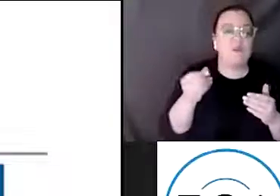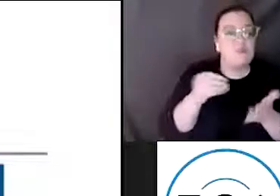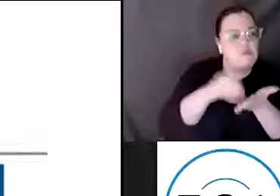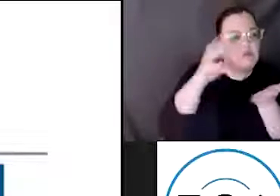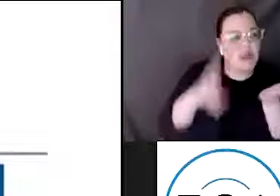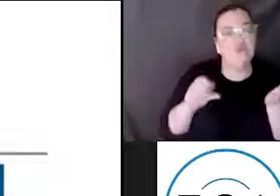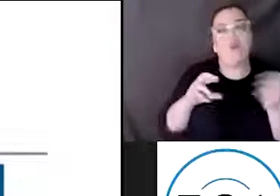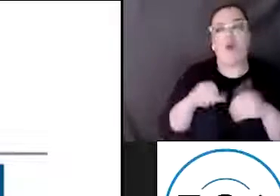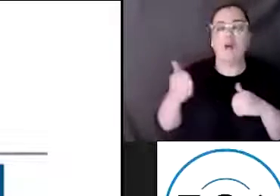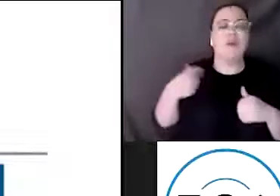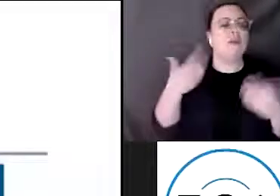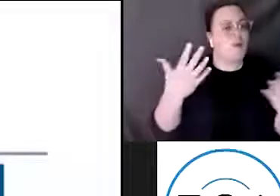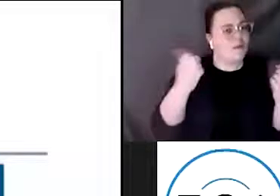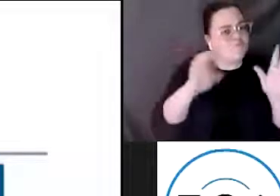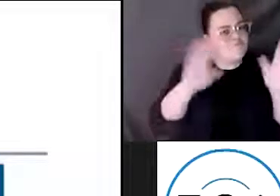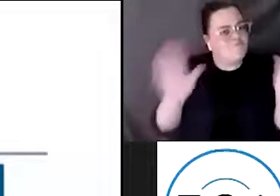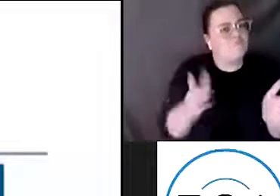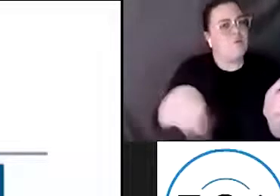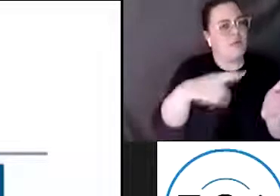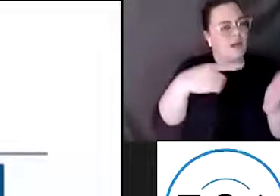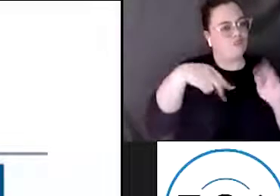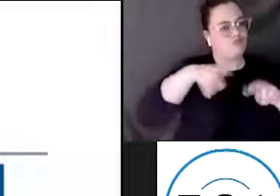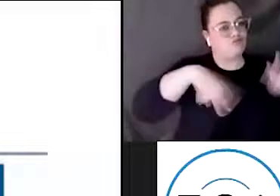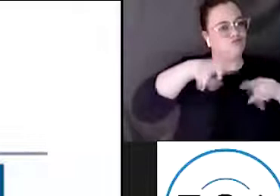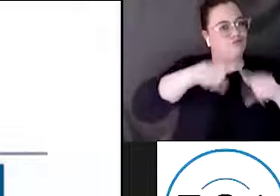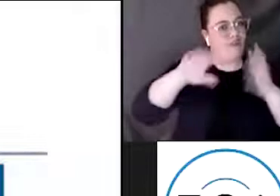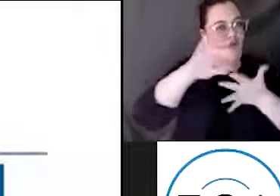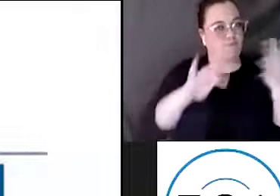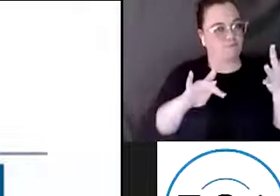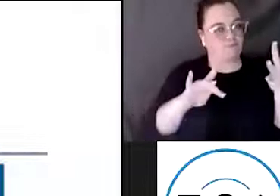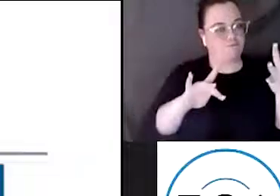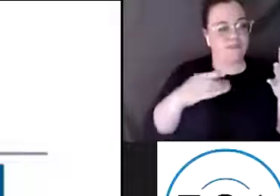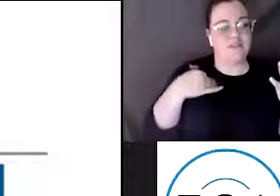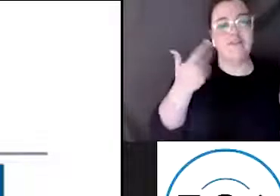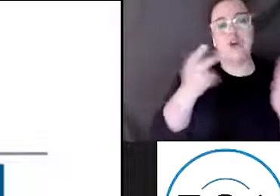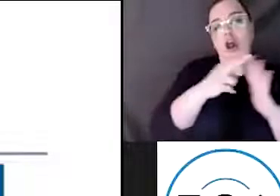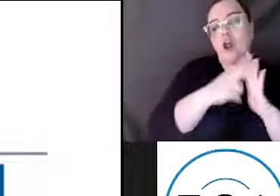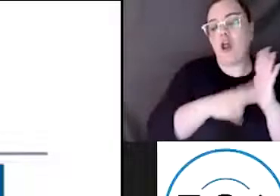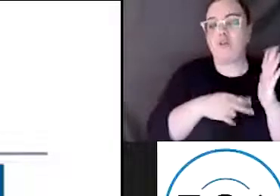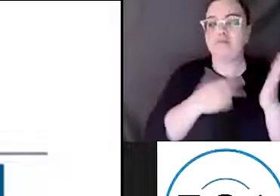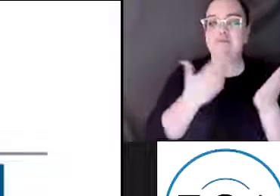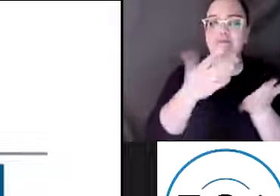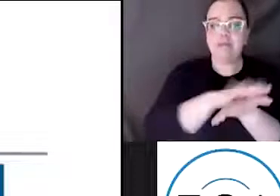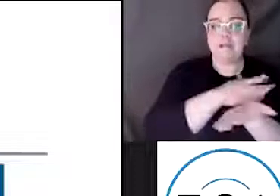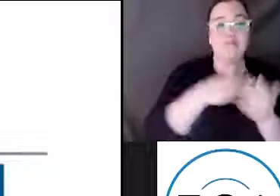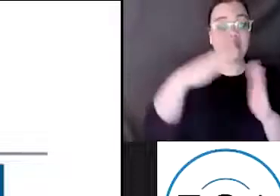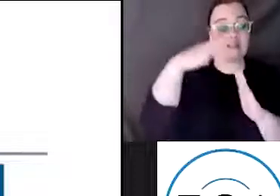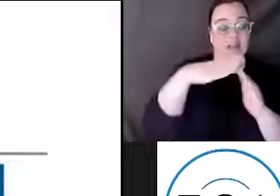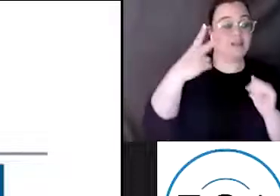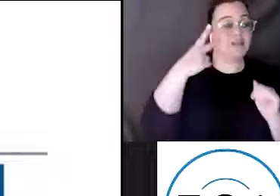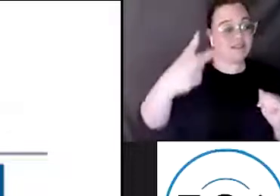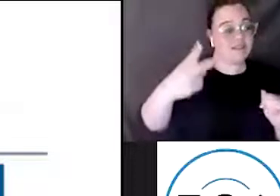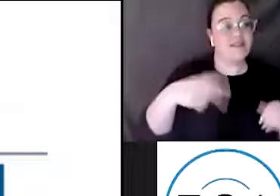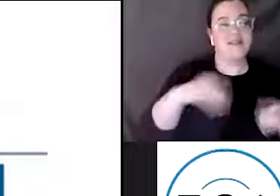to explore their options. So just taking a quick tour of the document, at the top you see there's a really nice graphic, and if